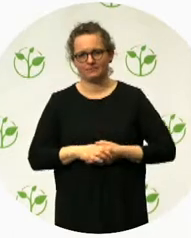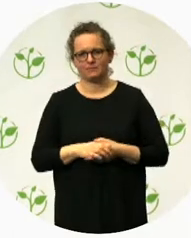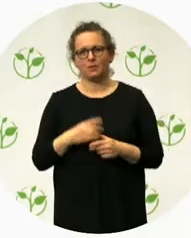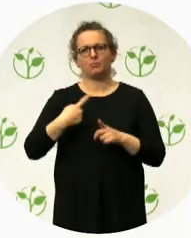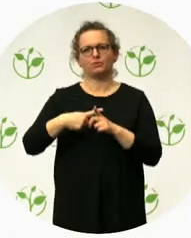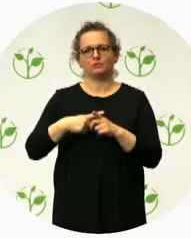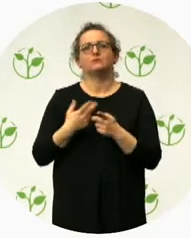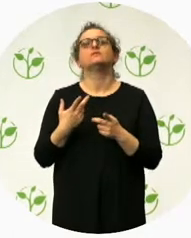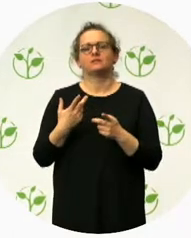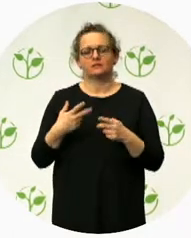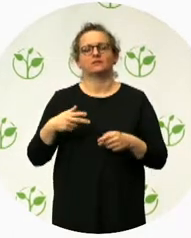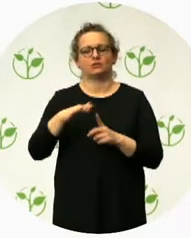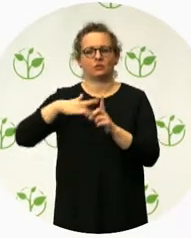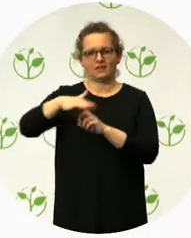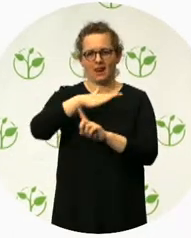Thank you very much.